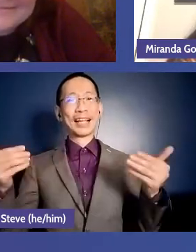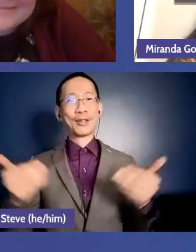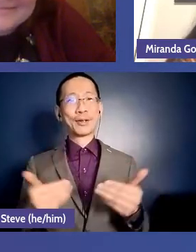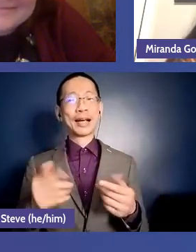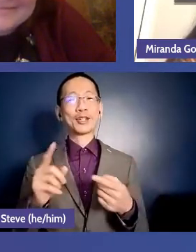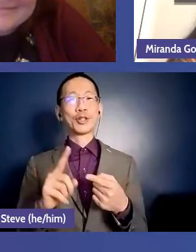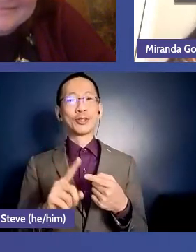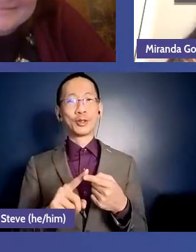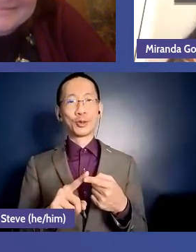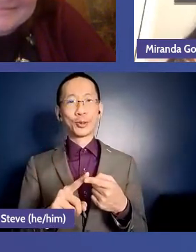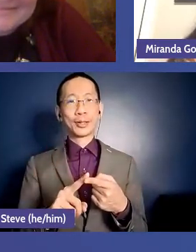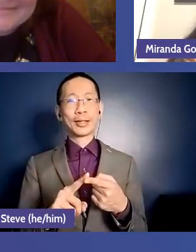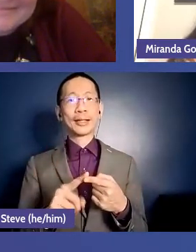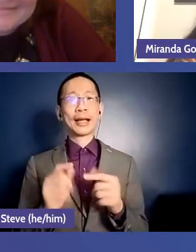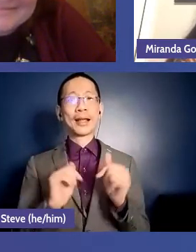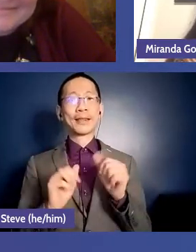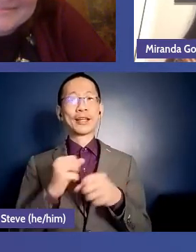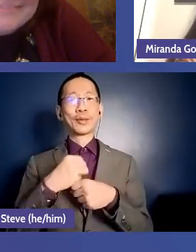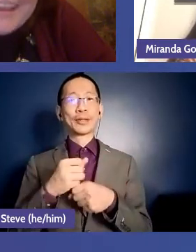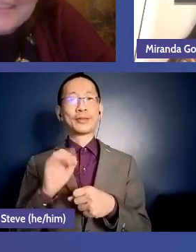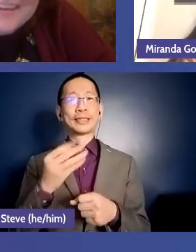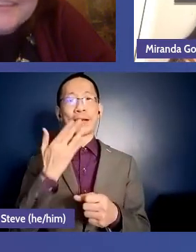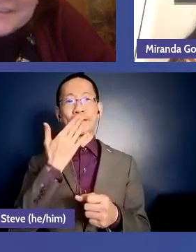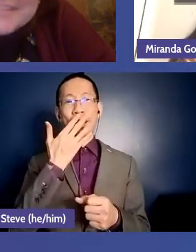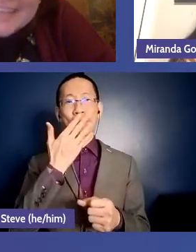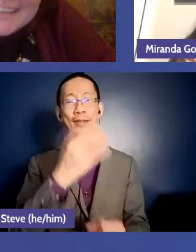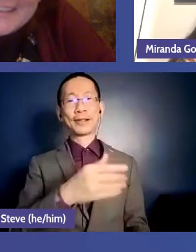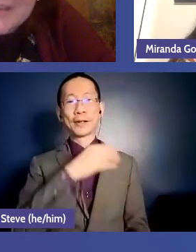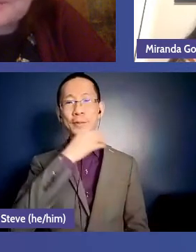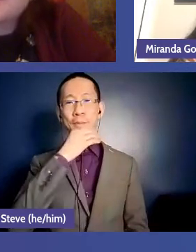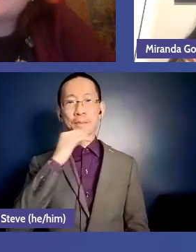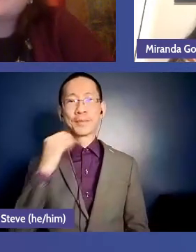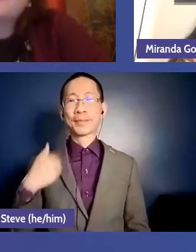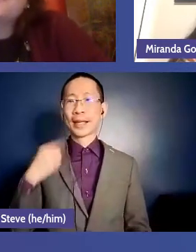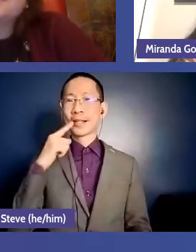to Theater Producers of Color. I think you did